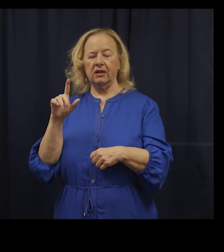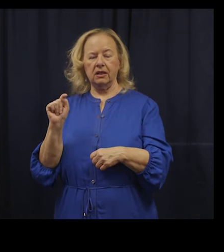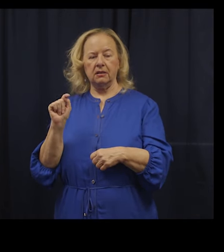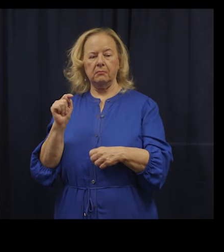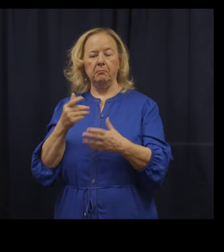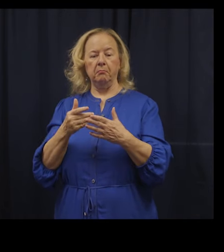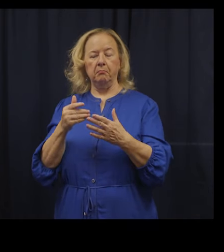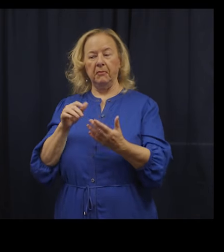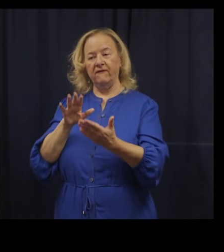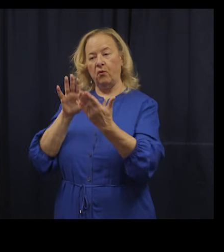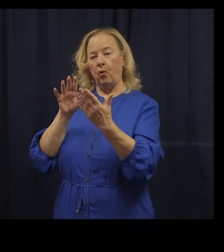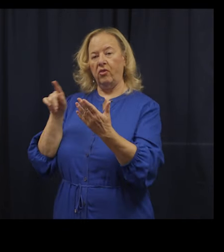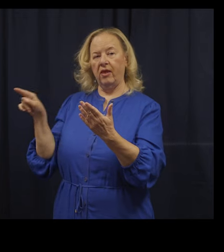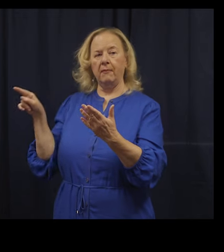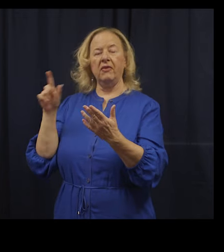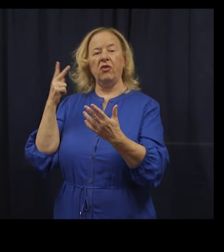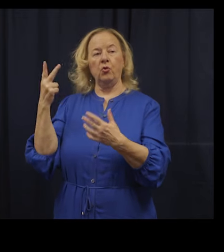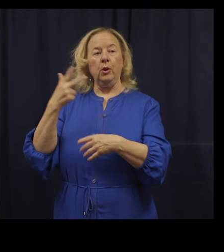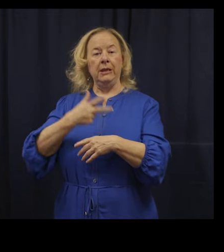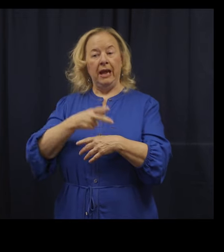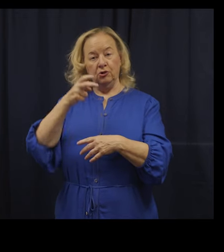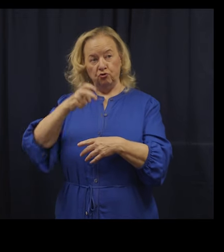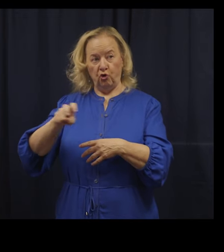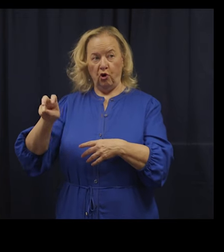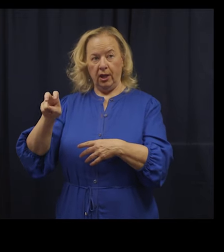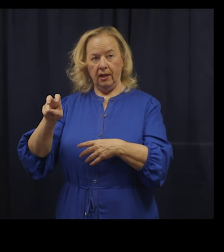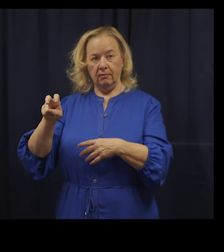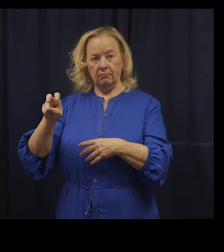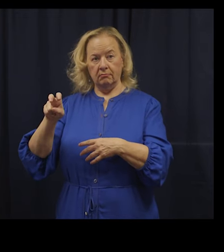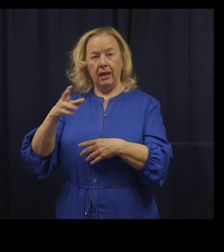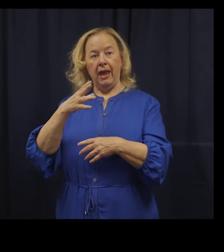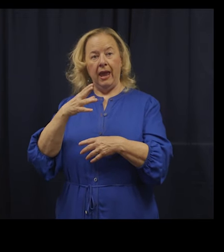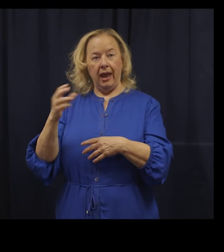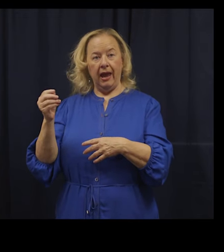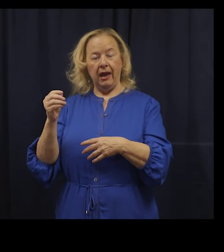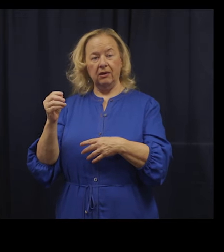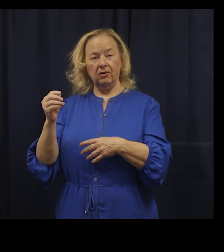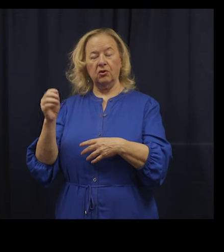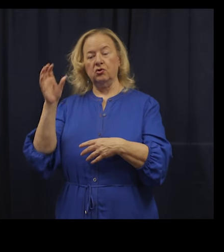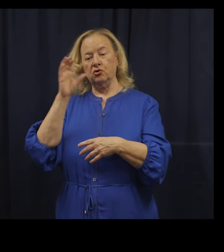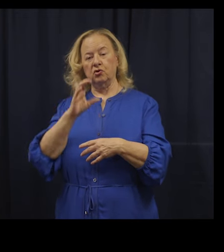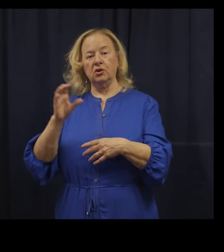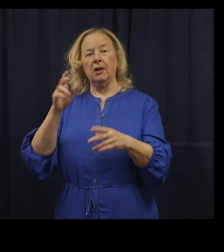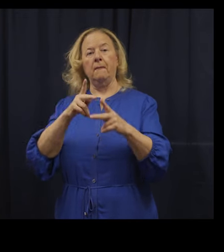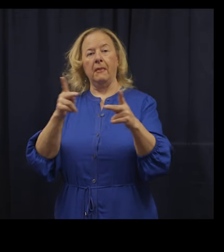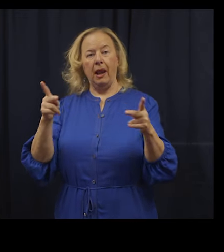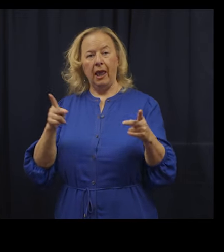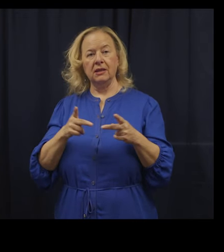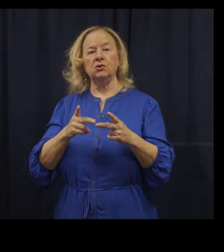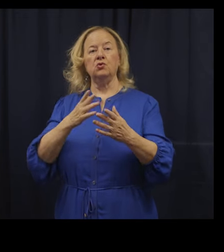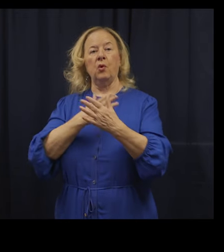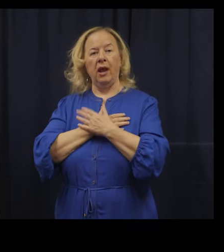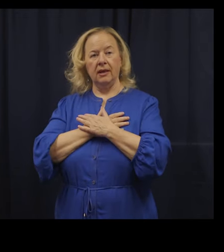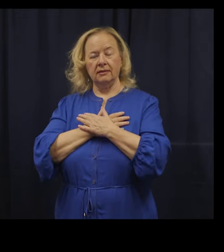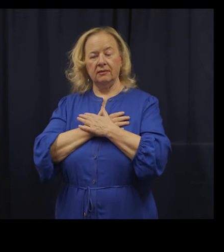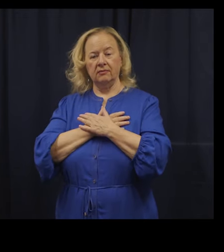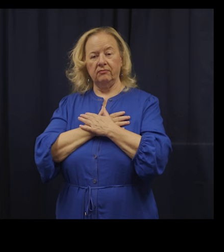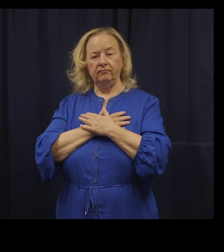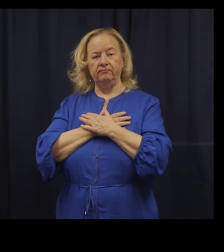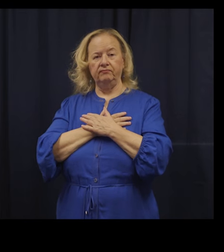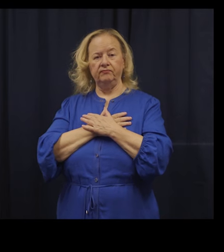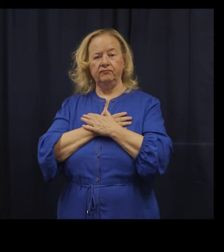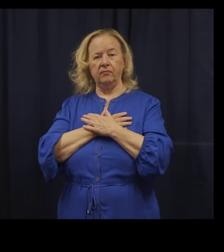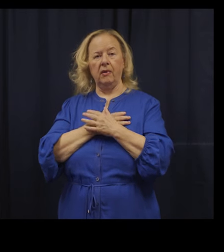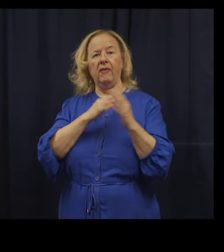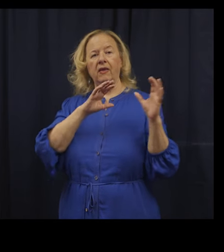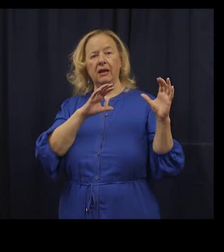them in the 3 days' journey, and it was searching out a place to rest. And the